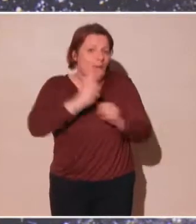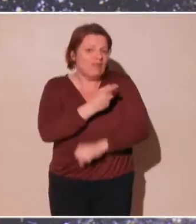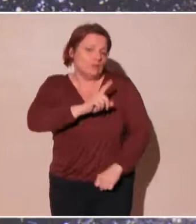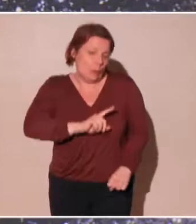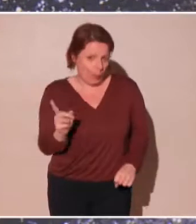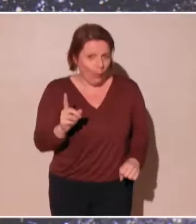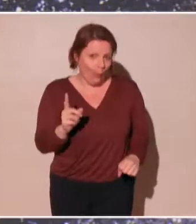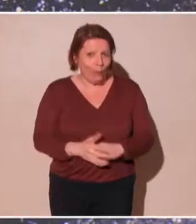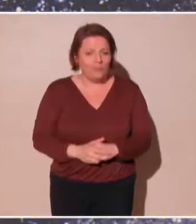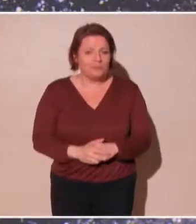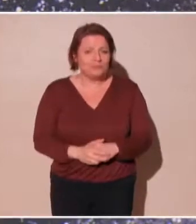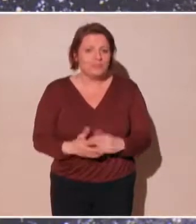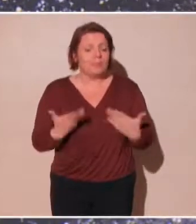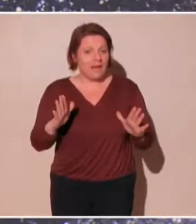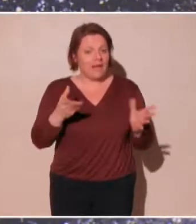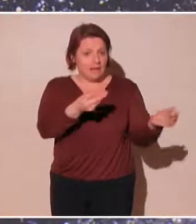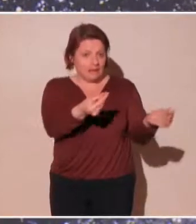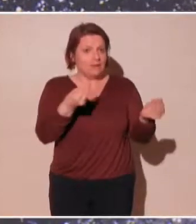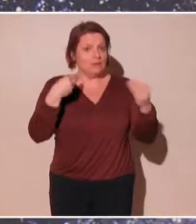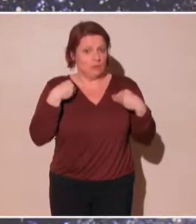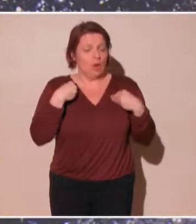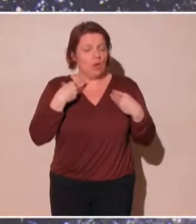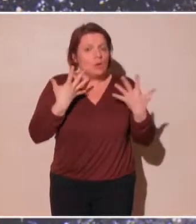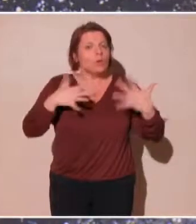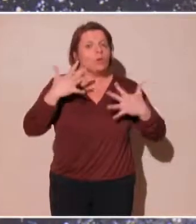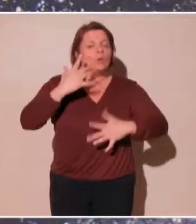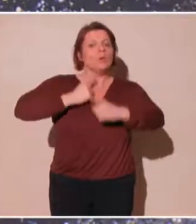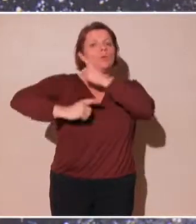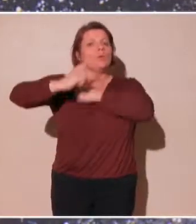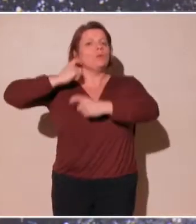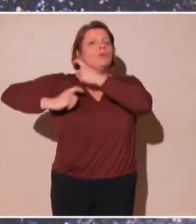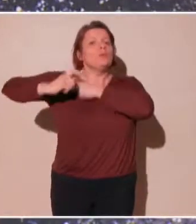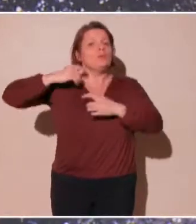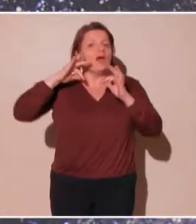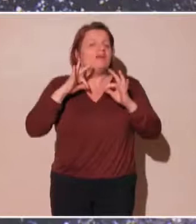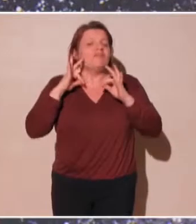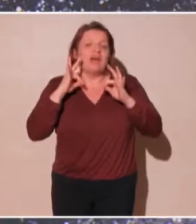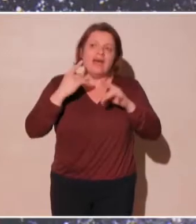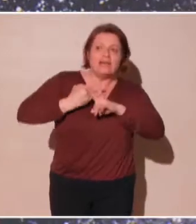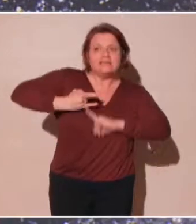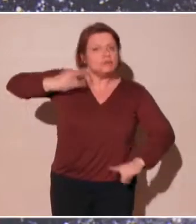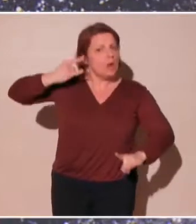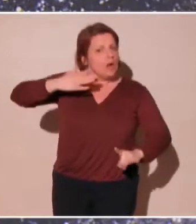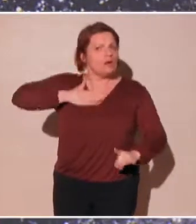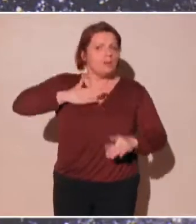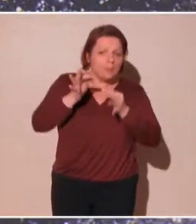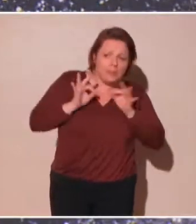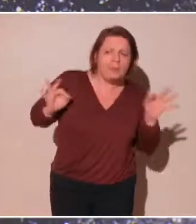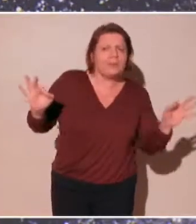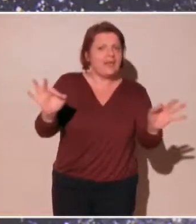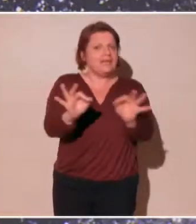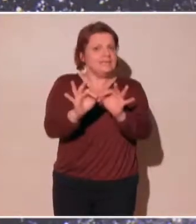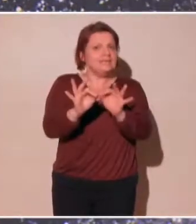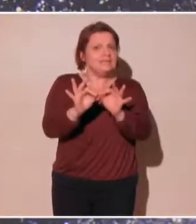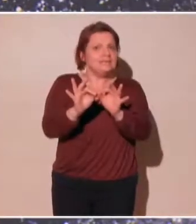a pretty good idea. And it brings up to a good time in